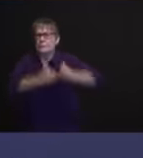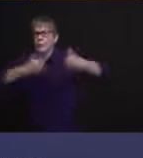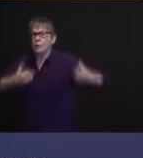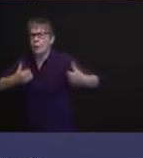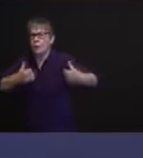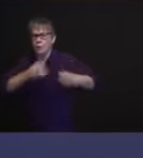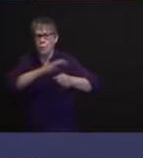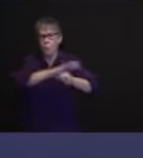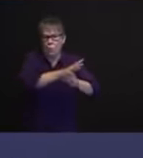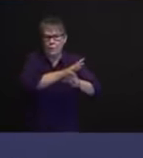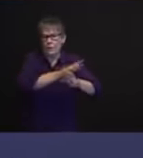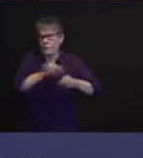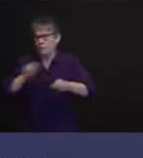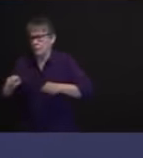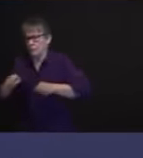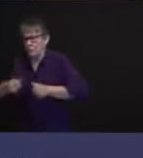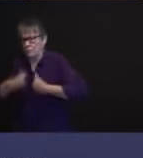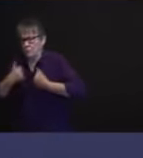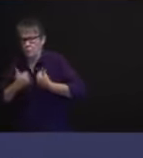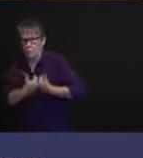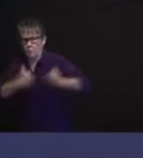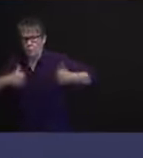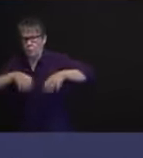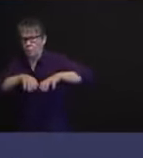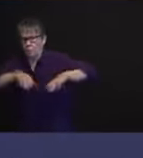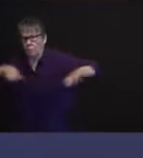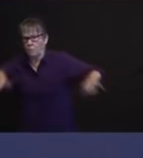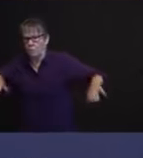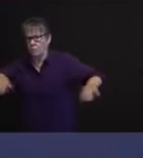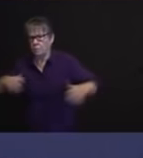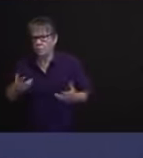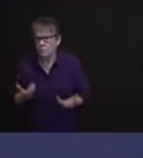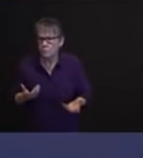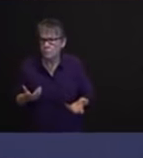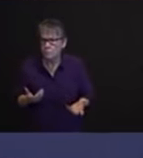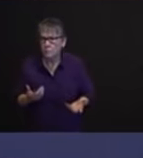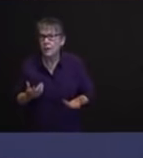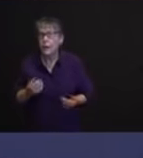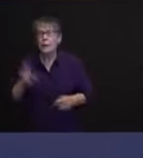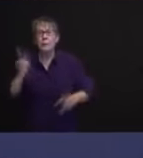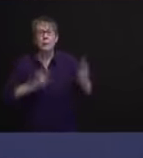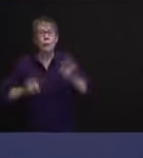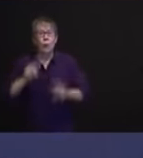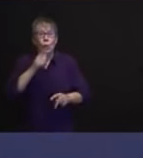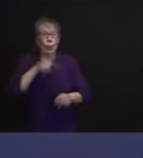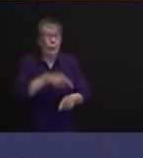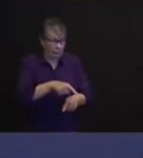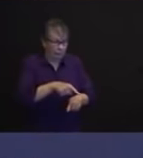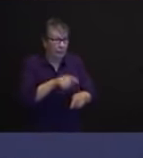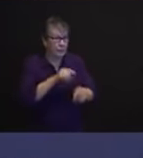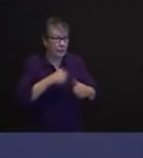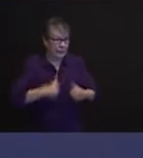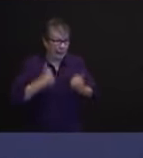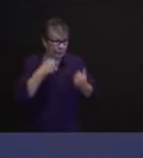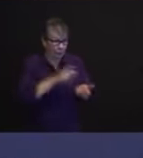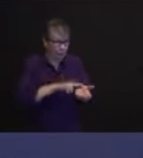elective surgeries again? And how many people in the state health department are quarantining, and how many have tested positive?